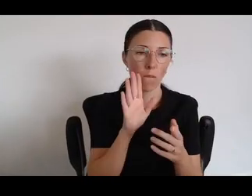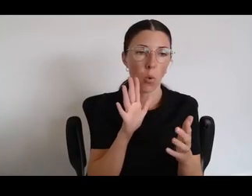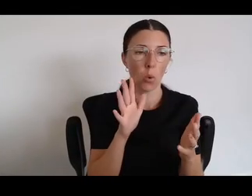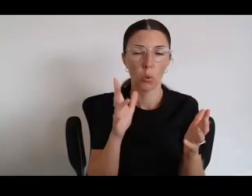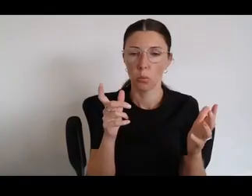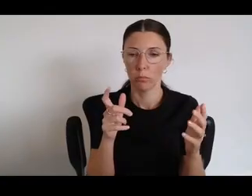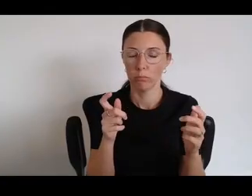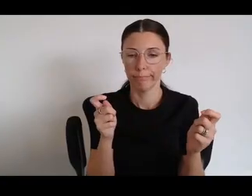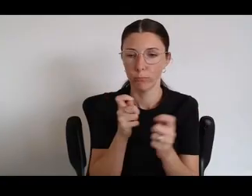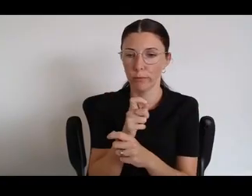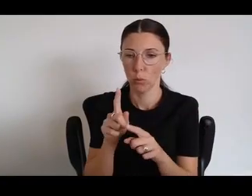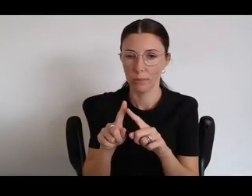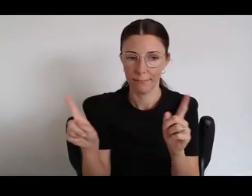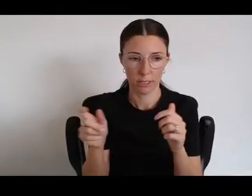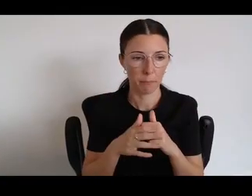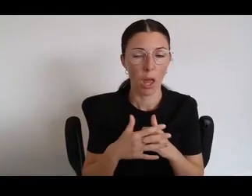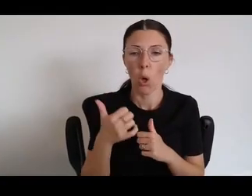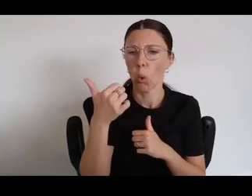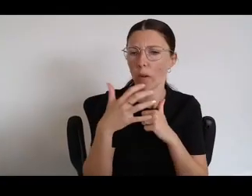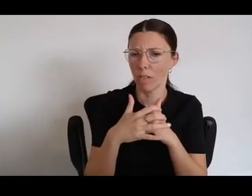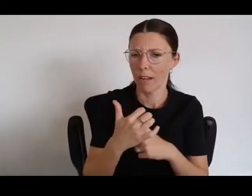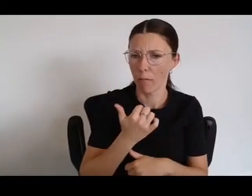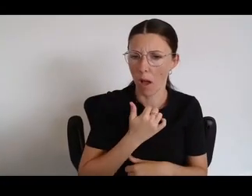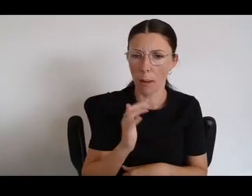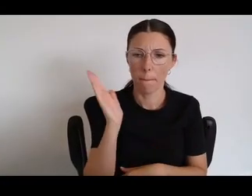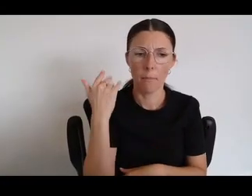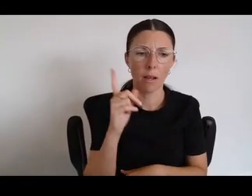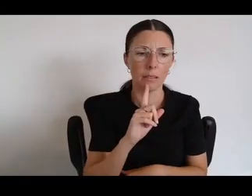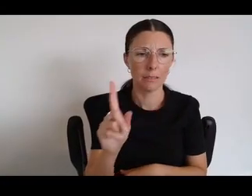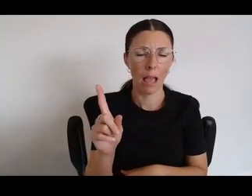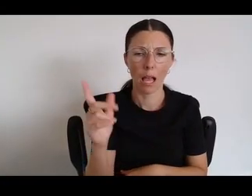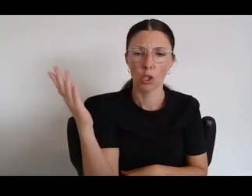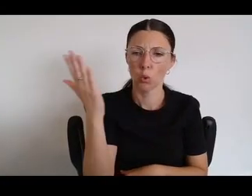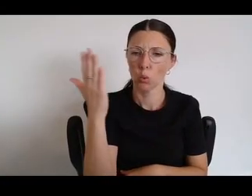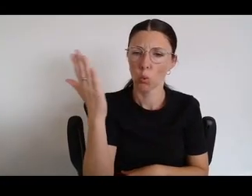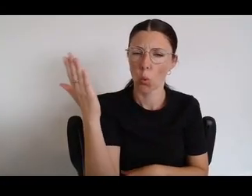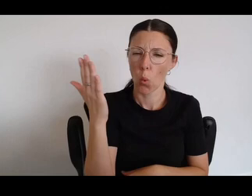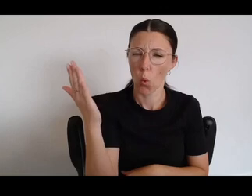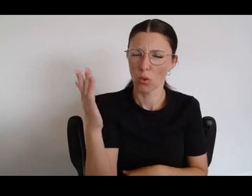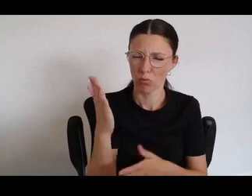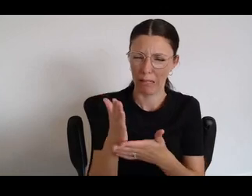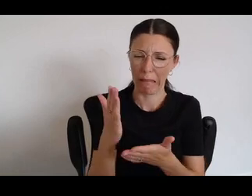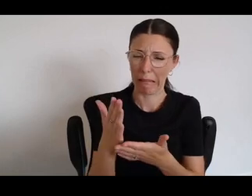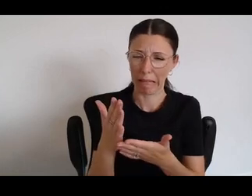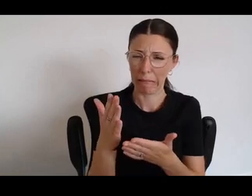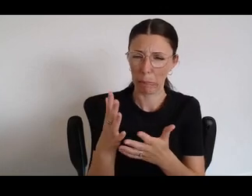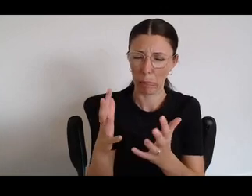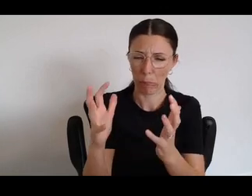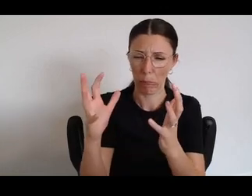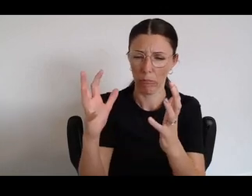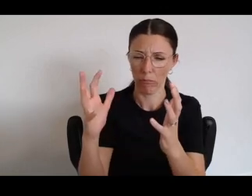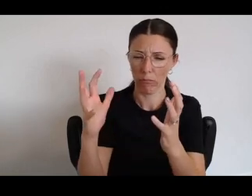dear friend of mine, used to say that schools are killing creativity. Do you agree with him?